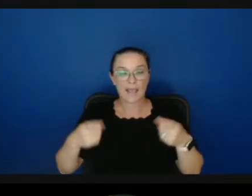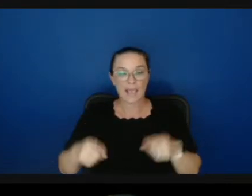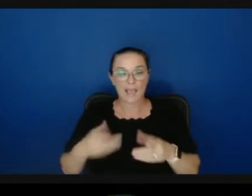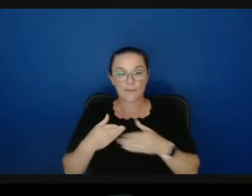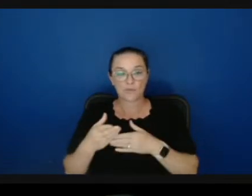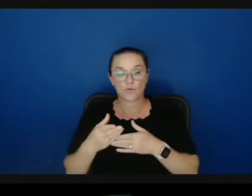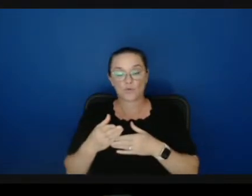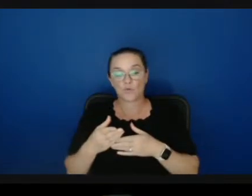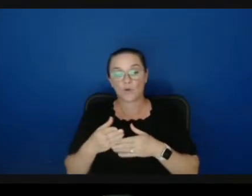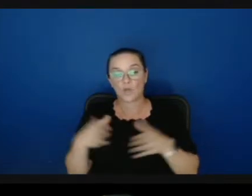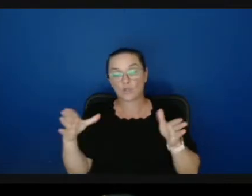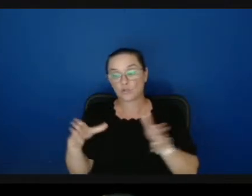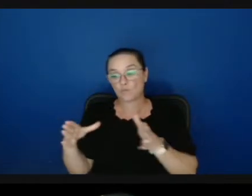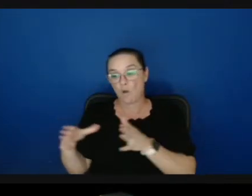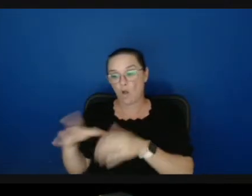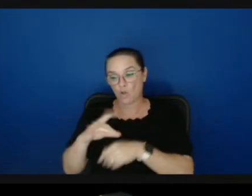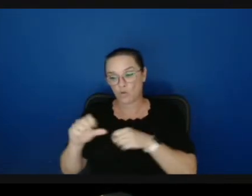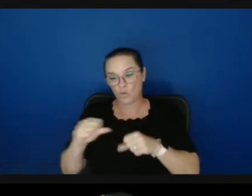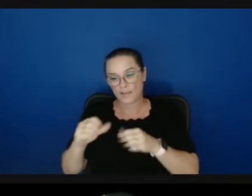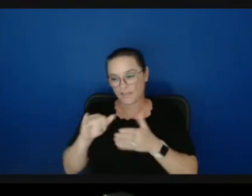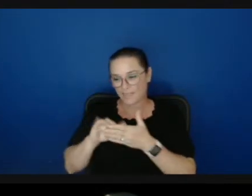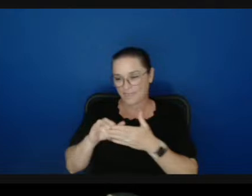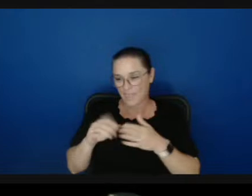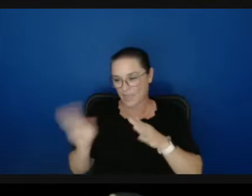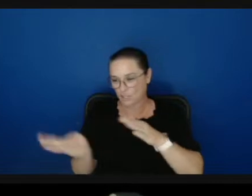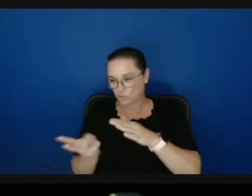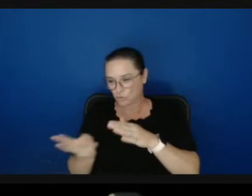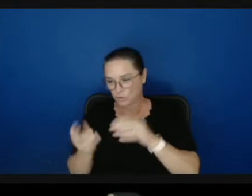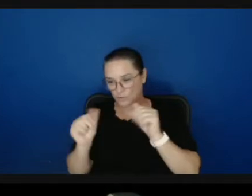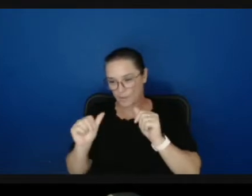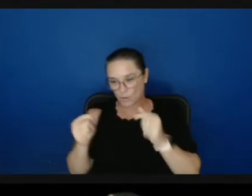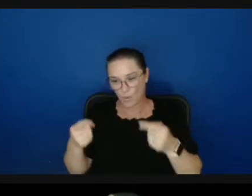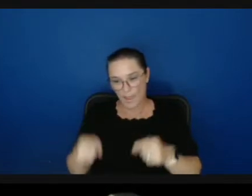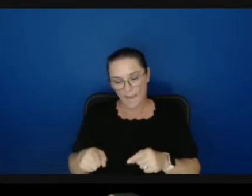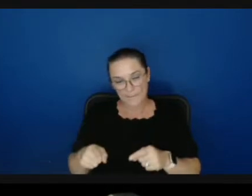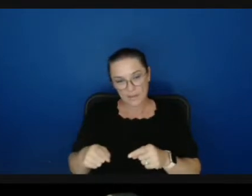the same intrusion, essentially?